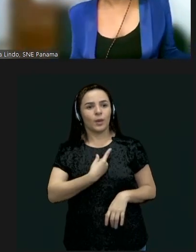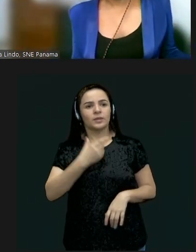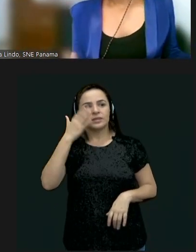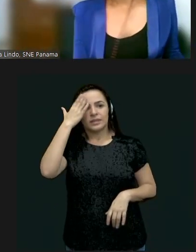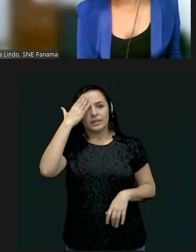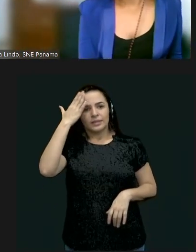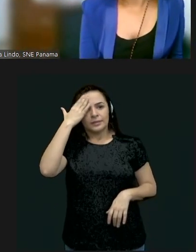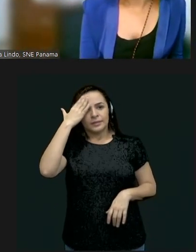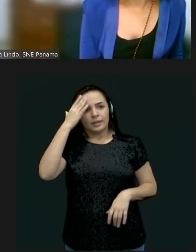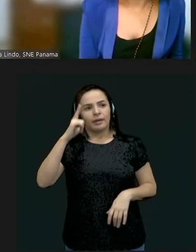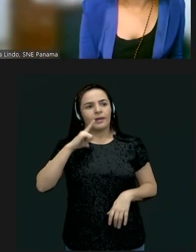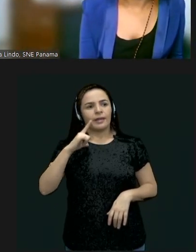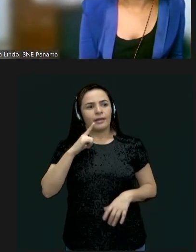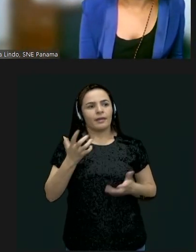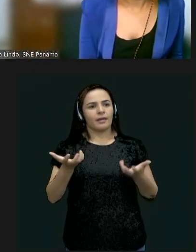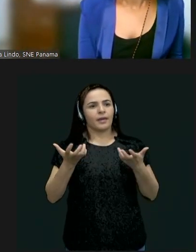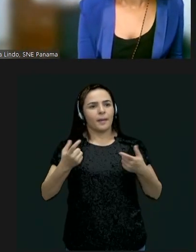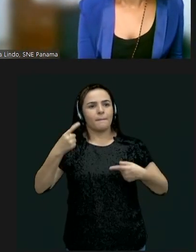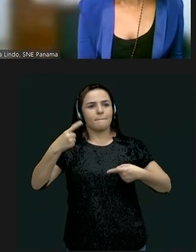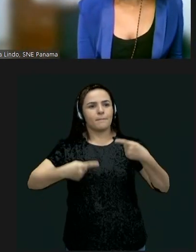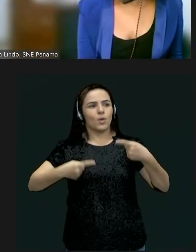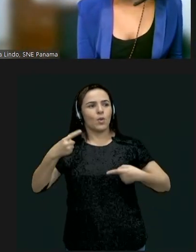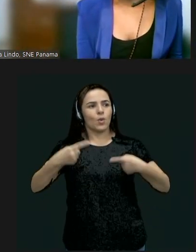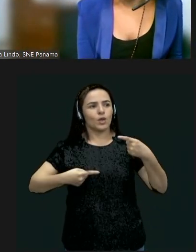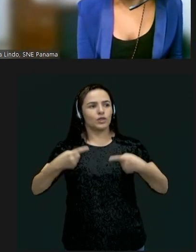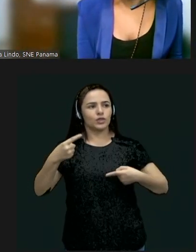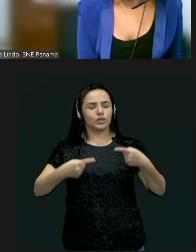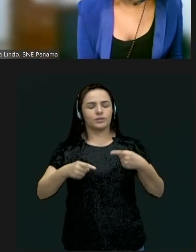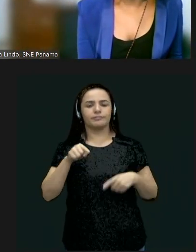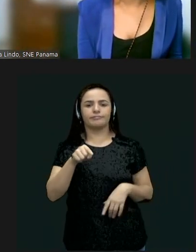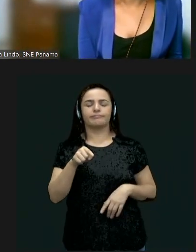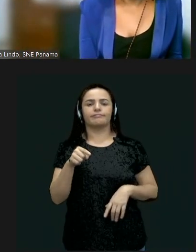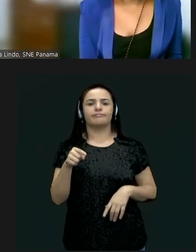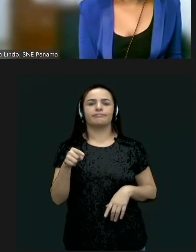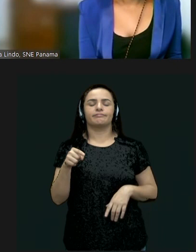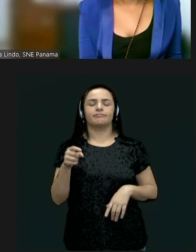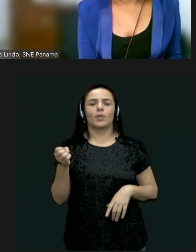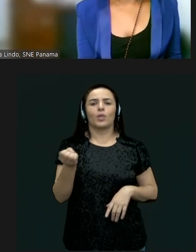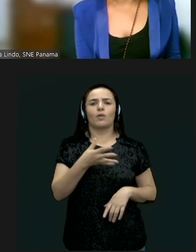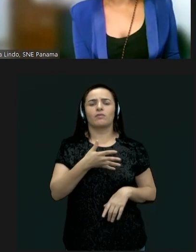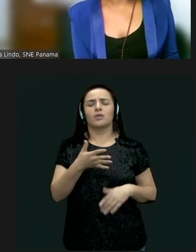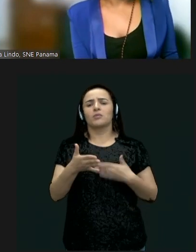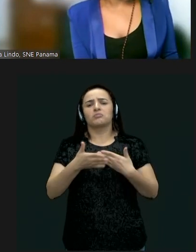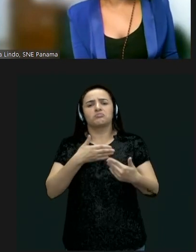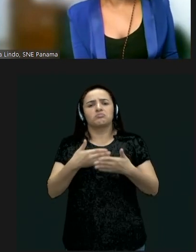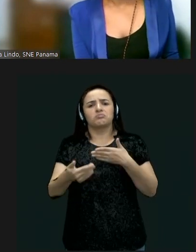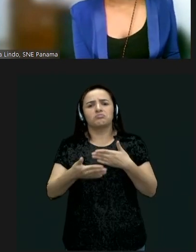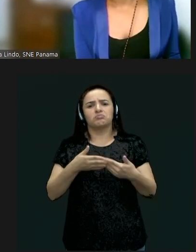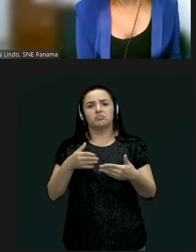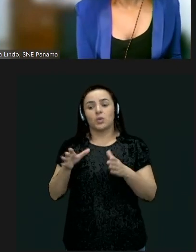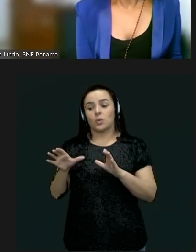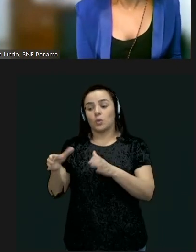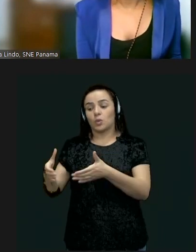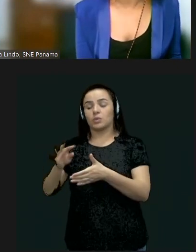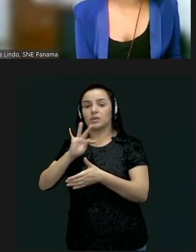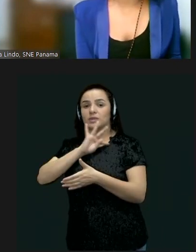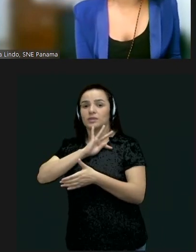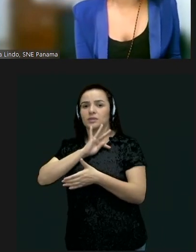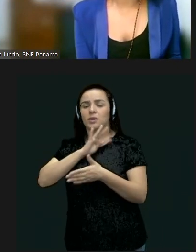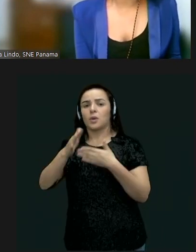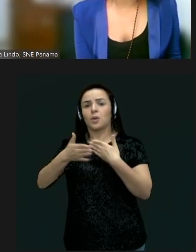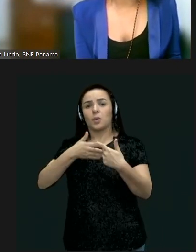policy in an inclusive manner, we open the technical committee to anybody